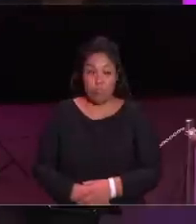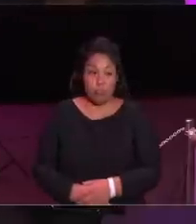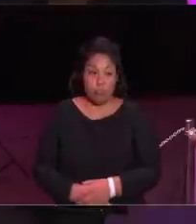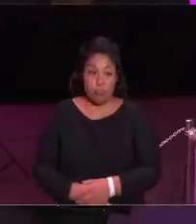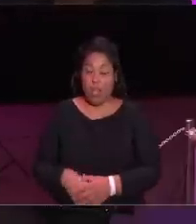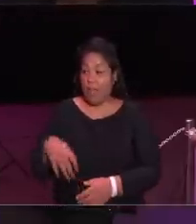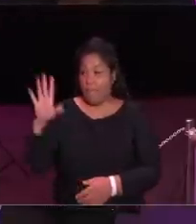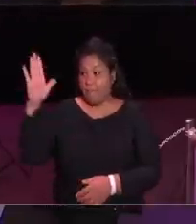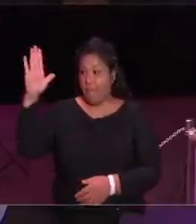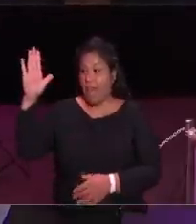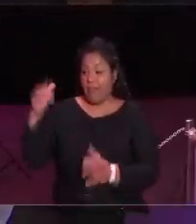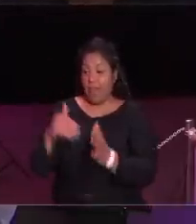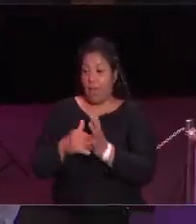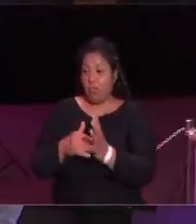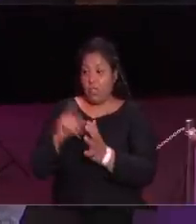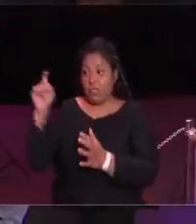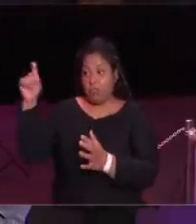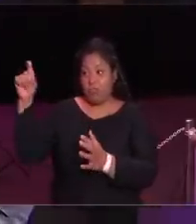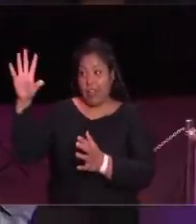Five more.